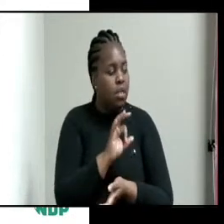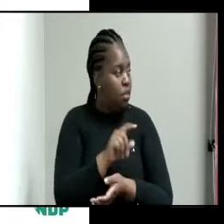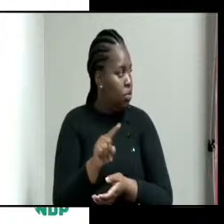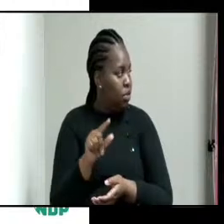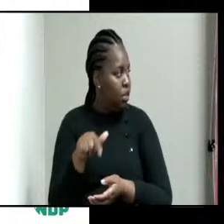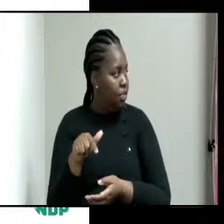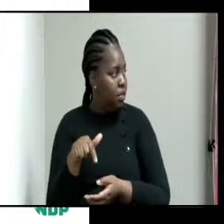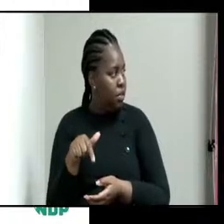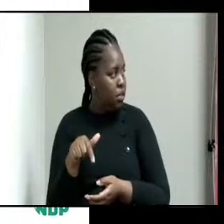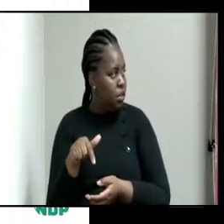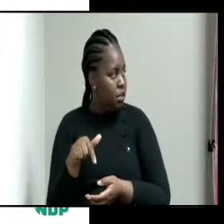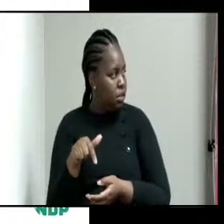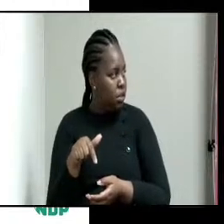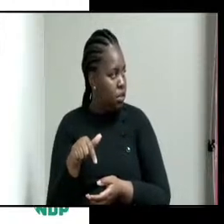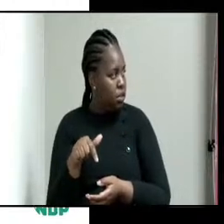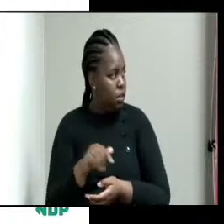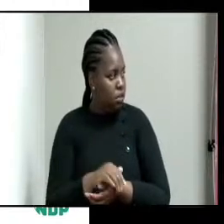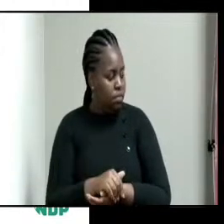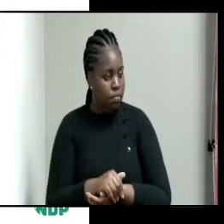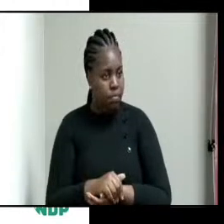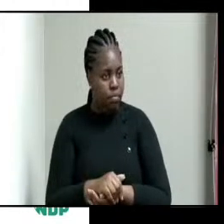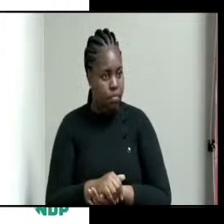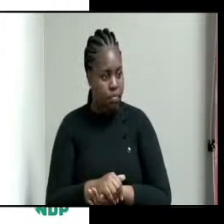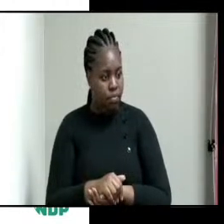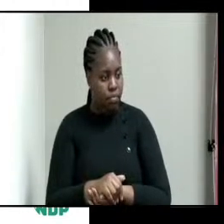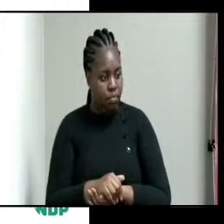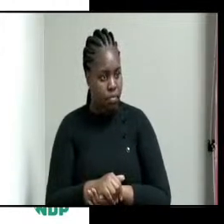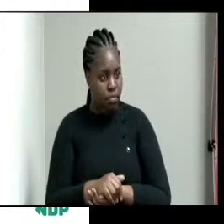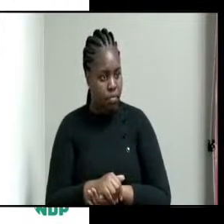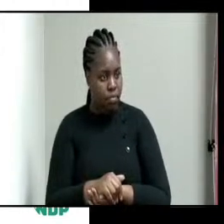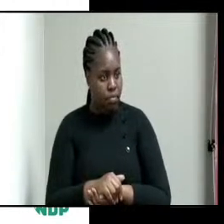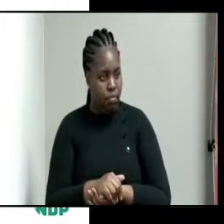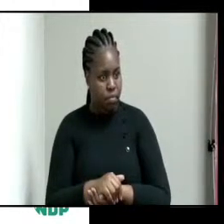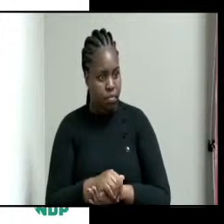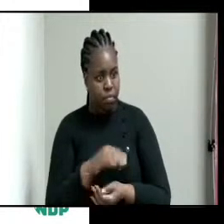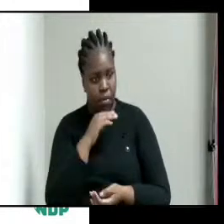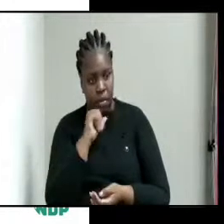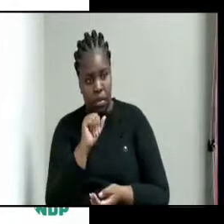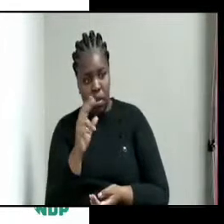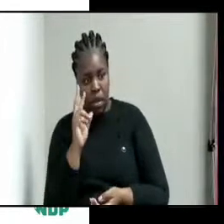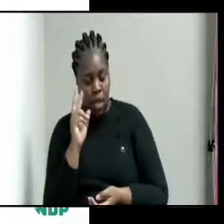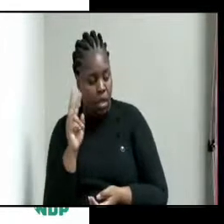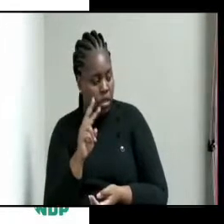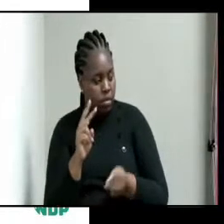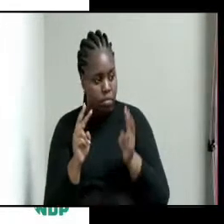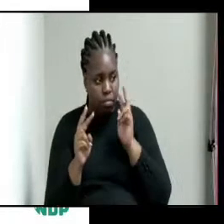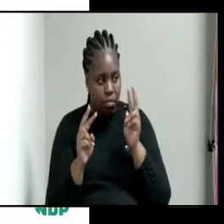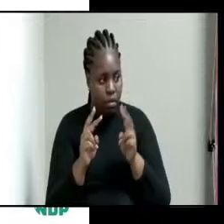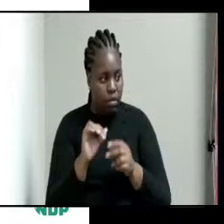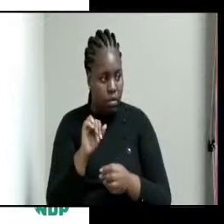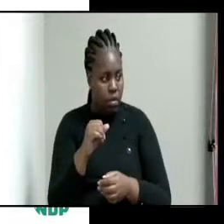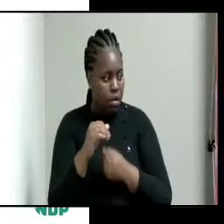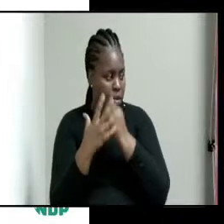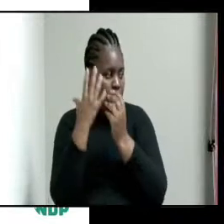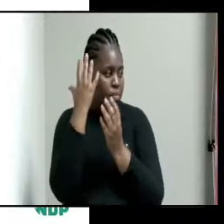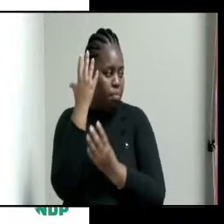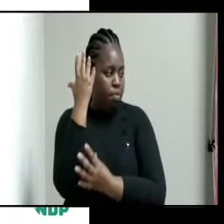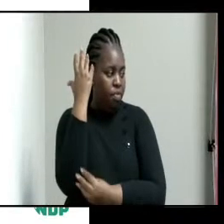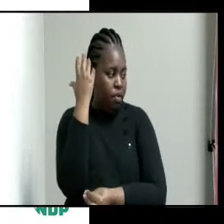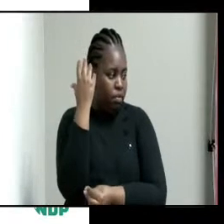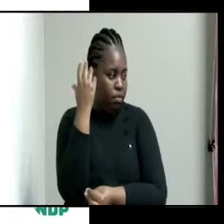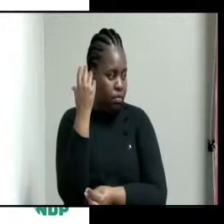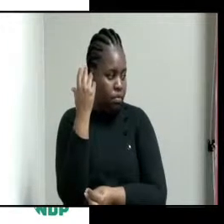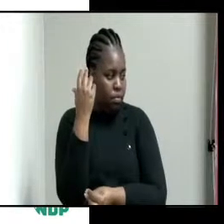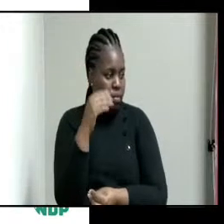this methodology, it recognizes the multidimensional aspect of child poverty. So it is looking